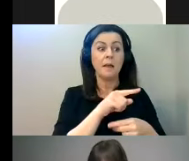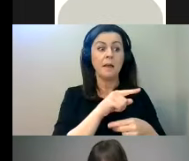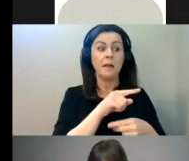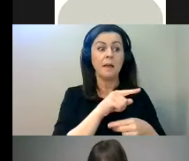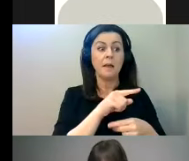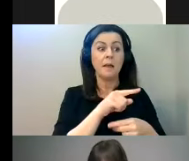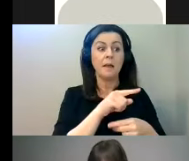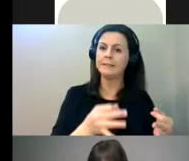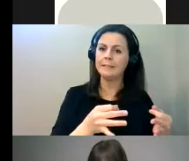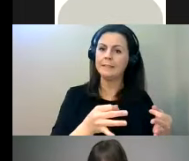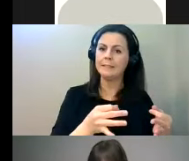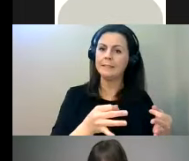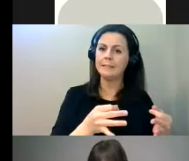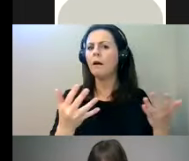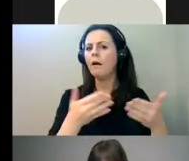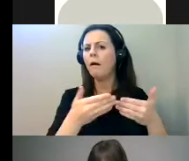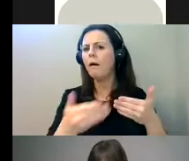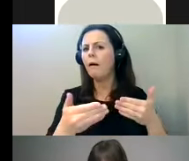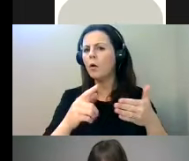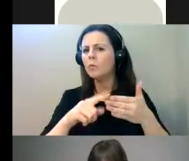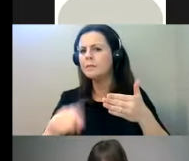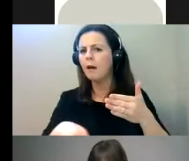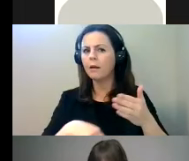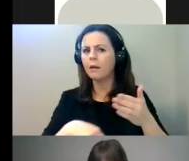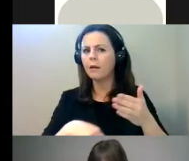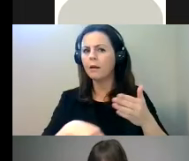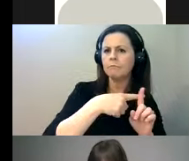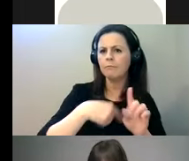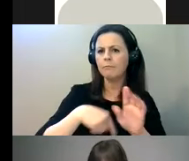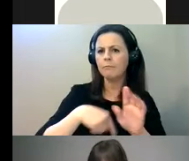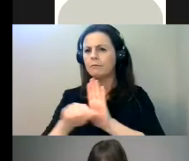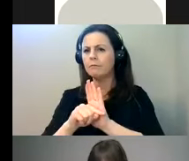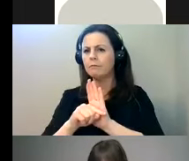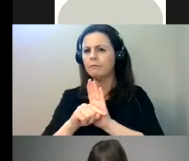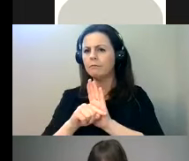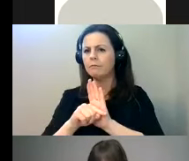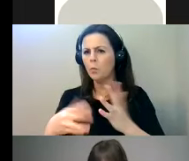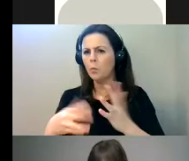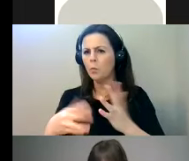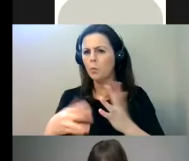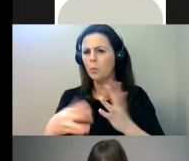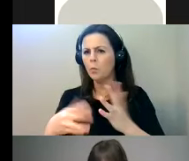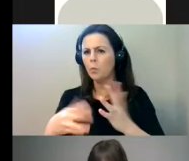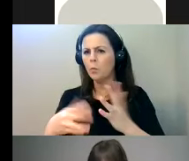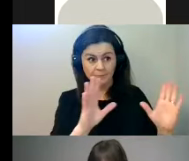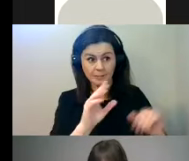decision. So importantly too, although it doesn't say it in the Substitute Decisions